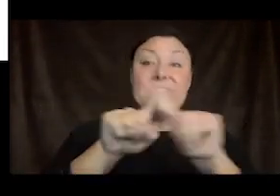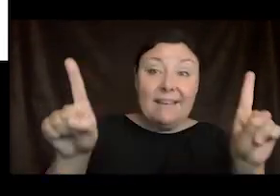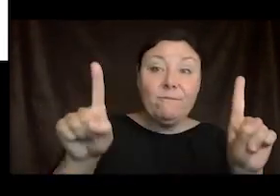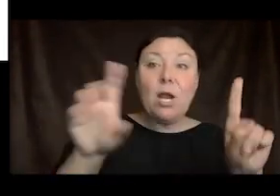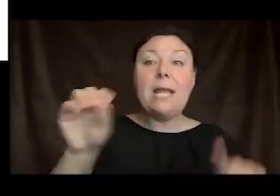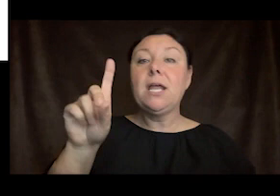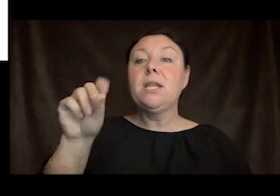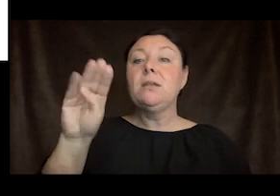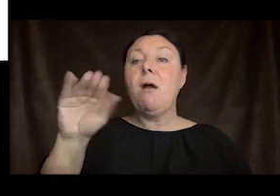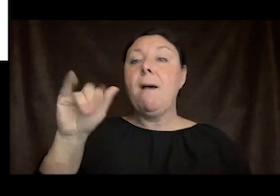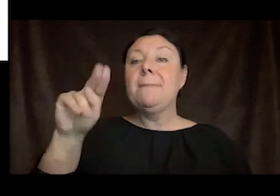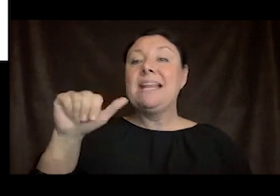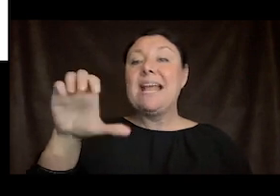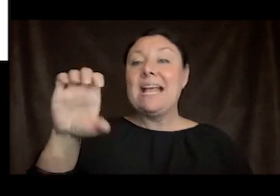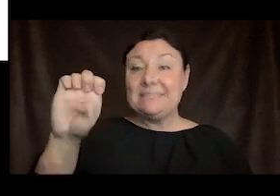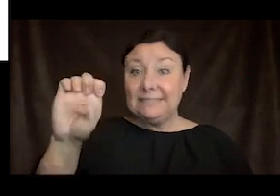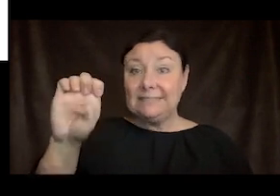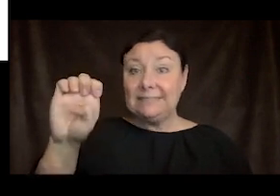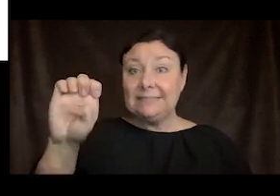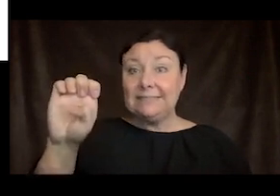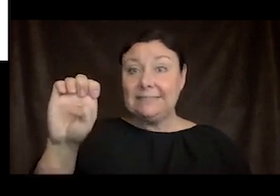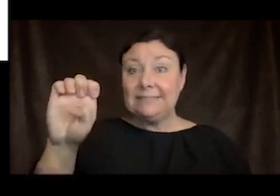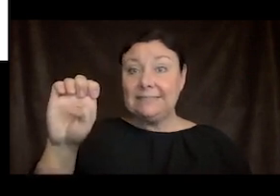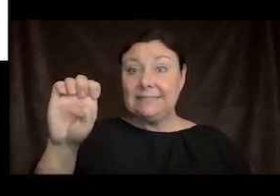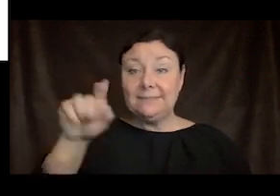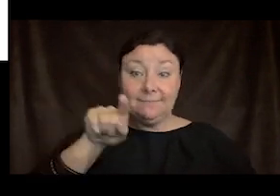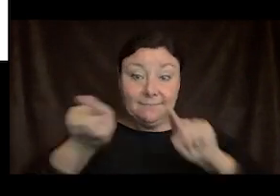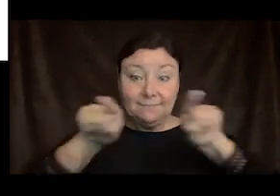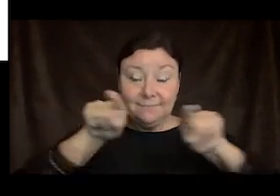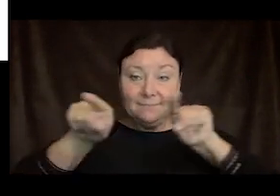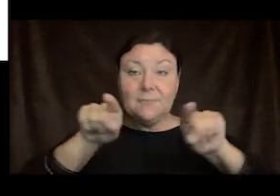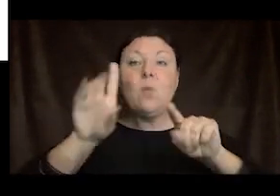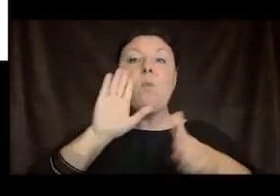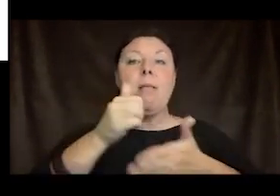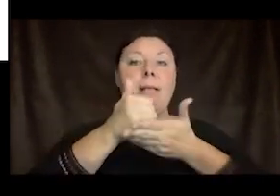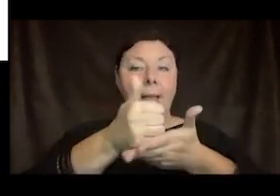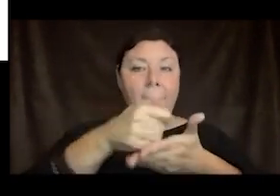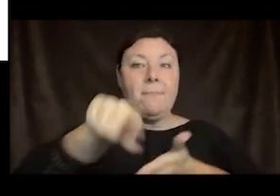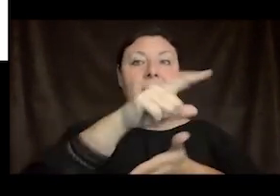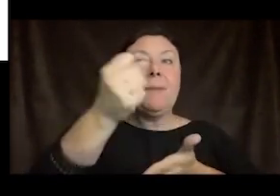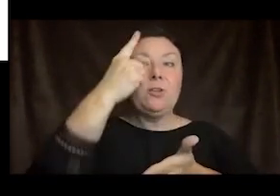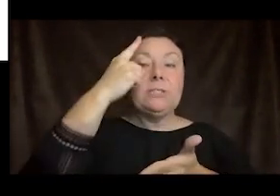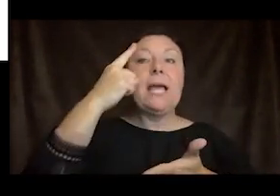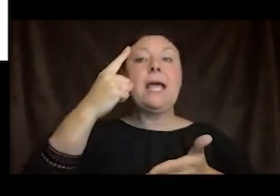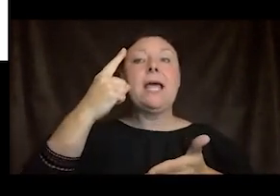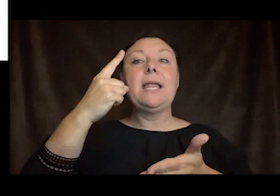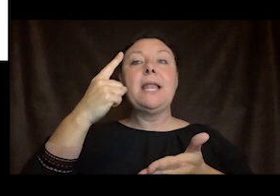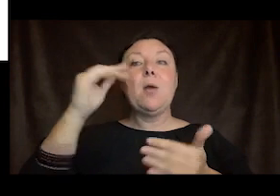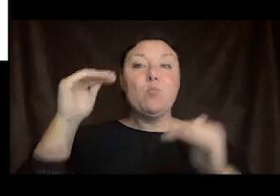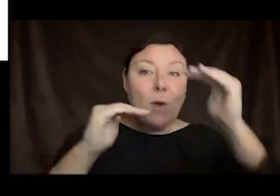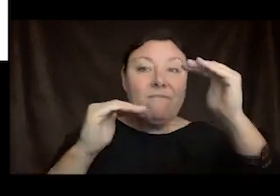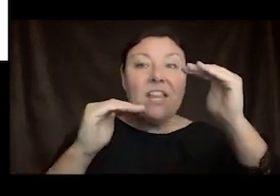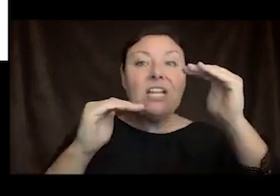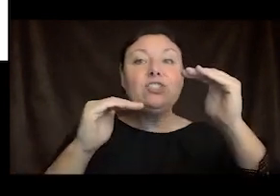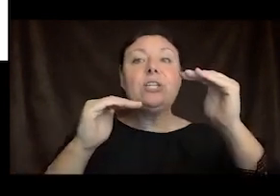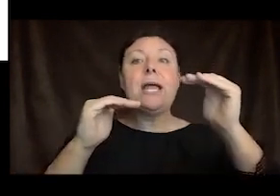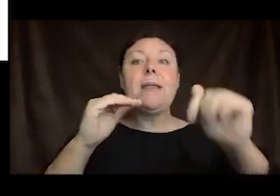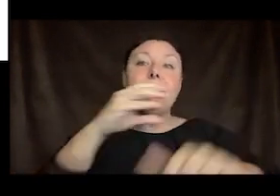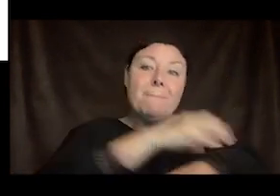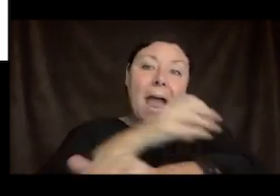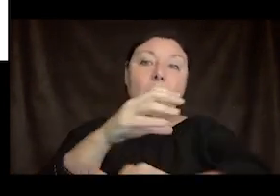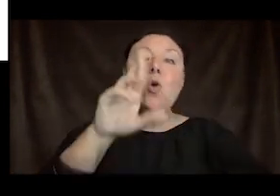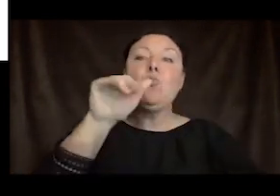piece helps them then be able to understand how privilege and power and racism operates